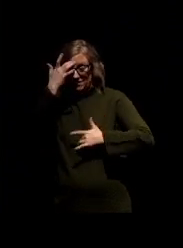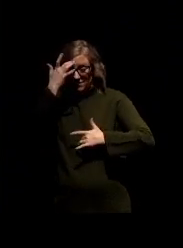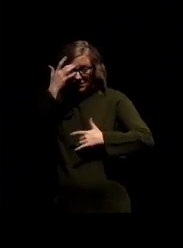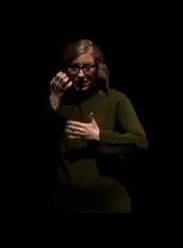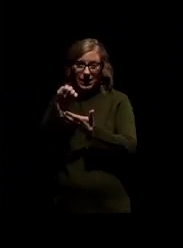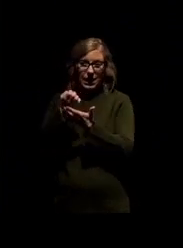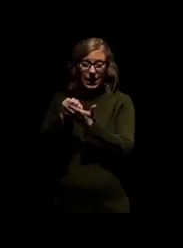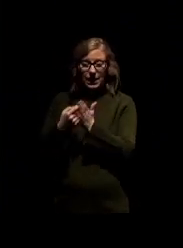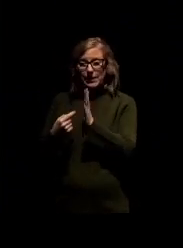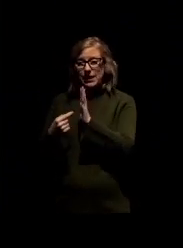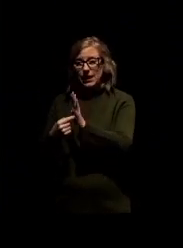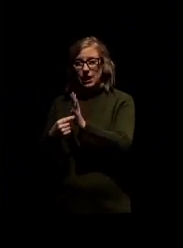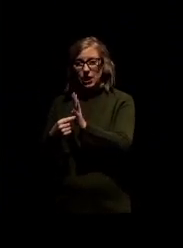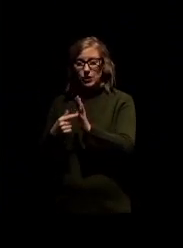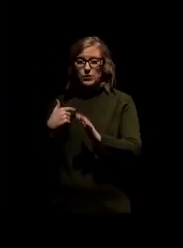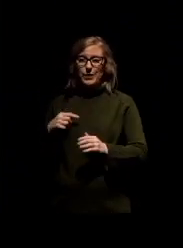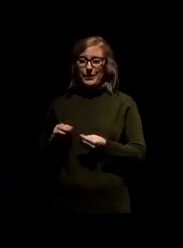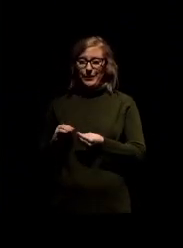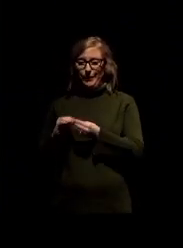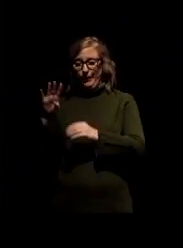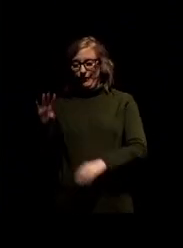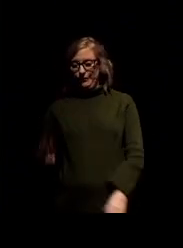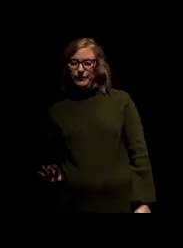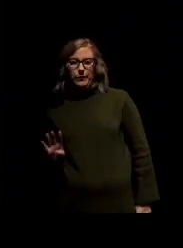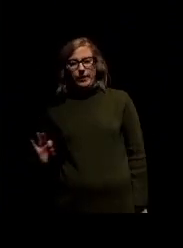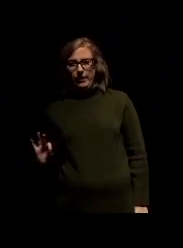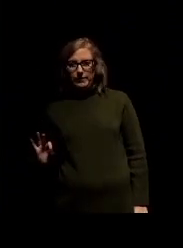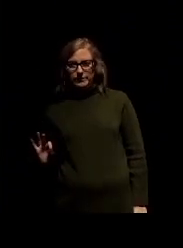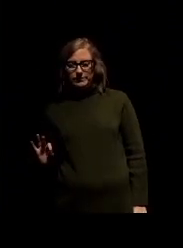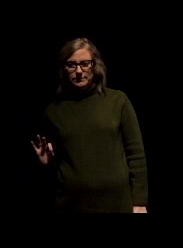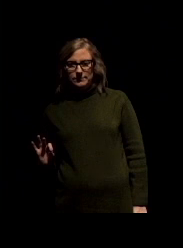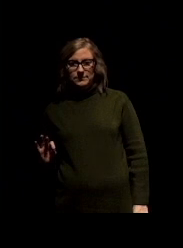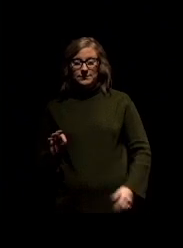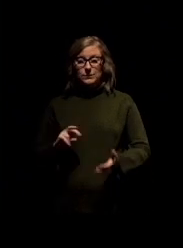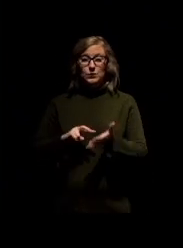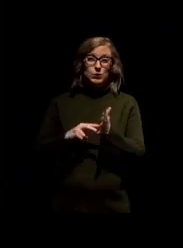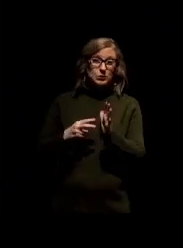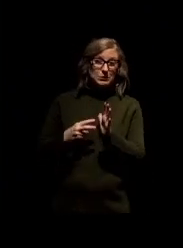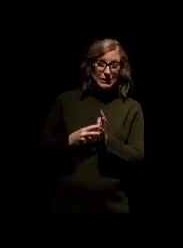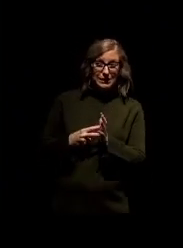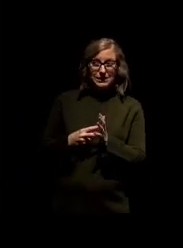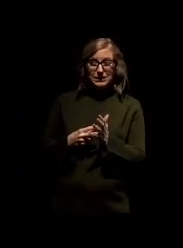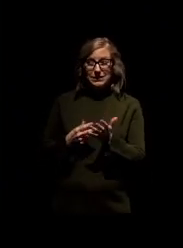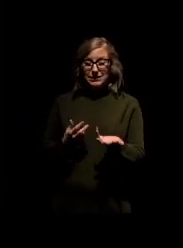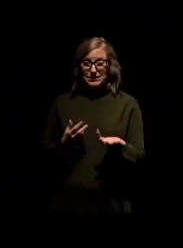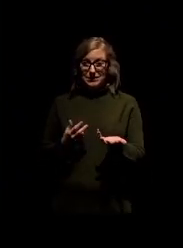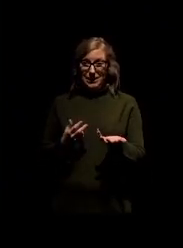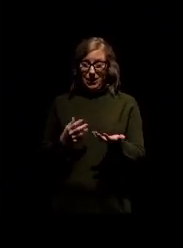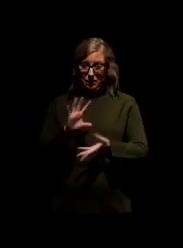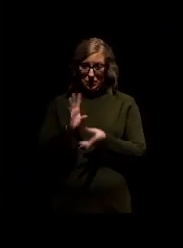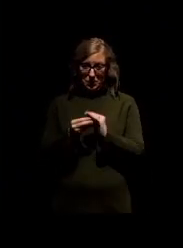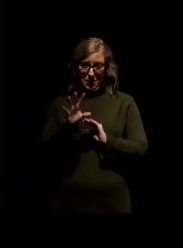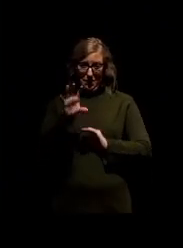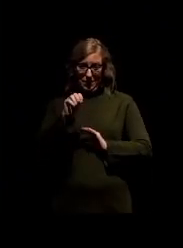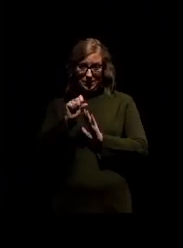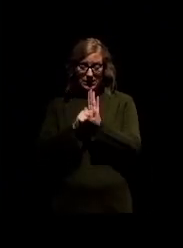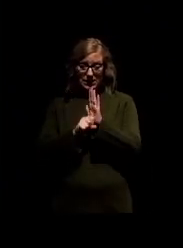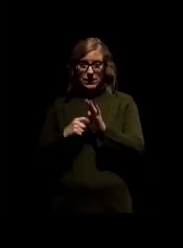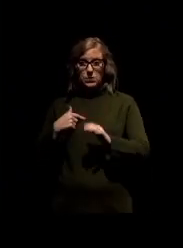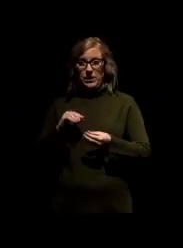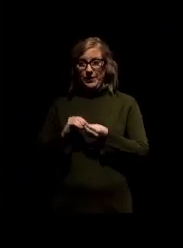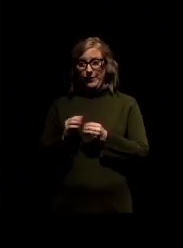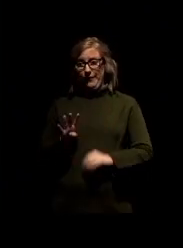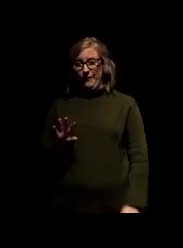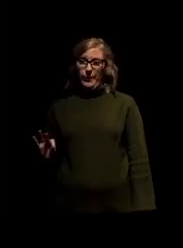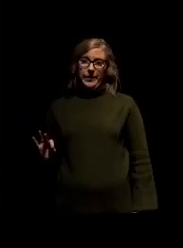economic indicators as it relates to Native people. Meaning, we're 49th out of 50 states that graduate Native people.